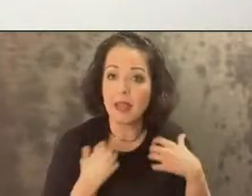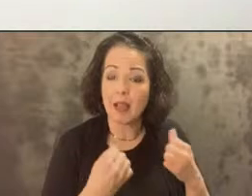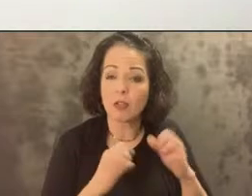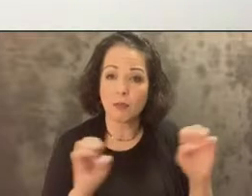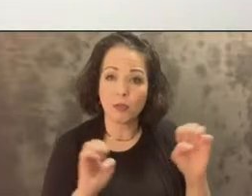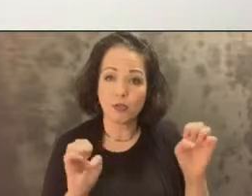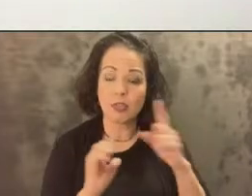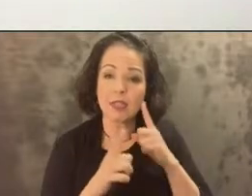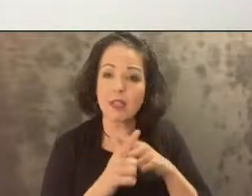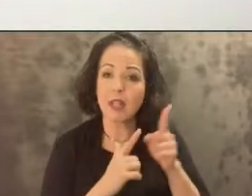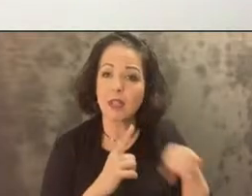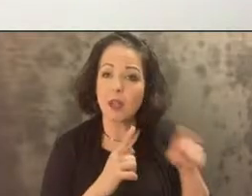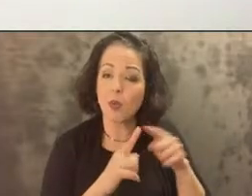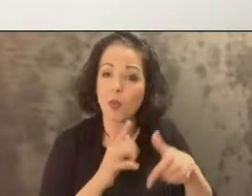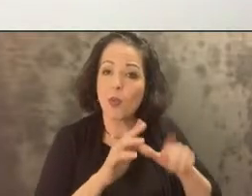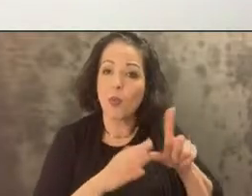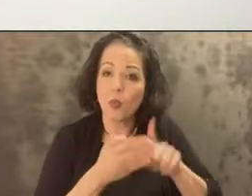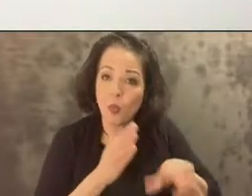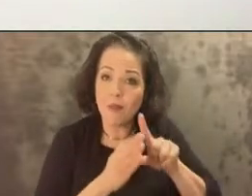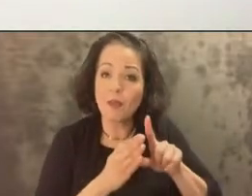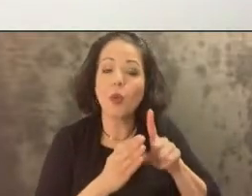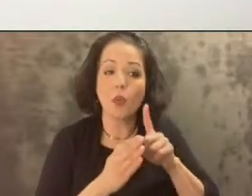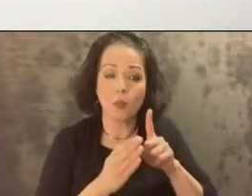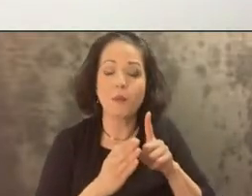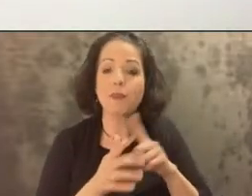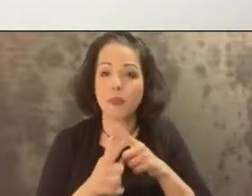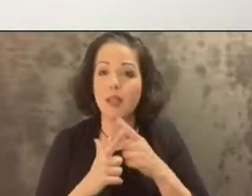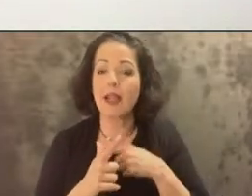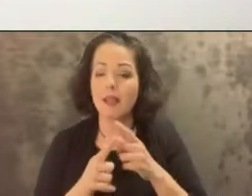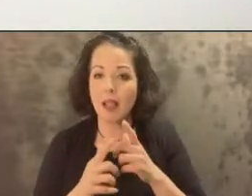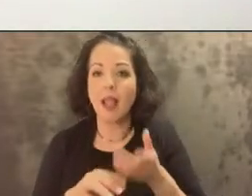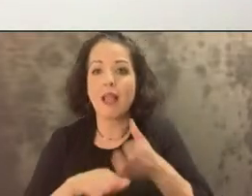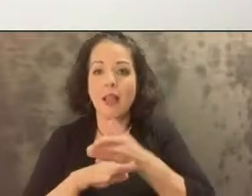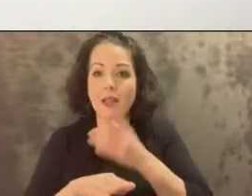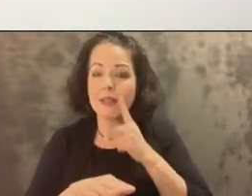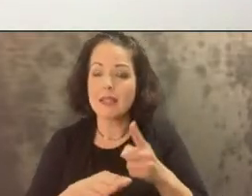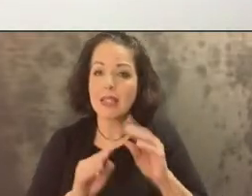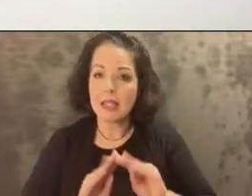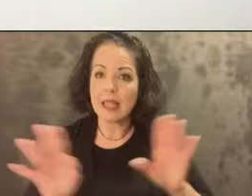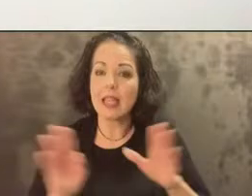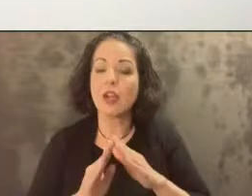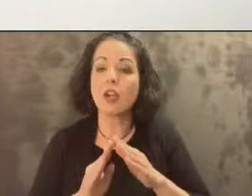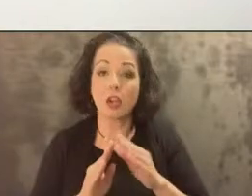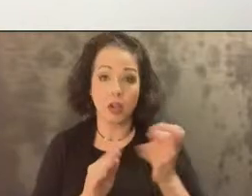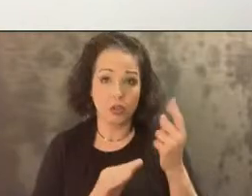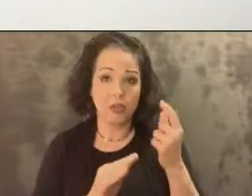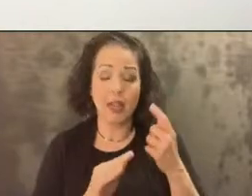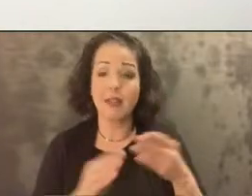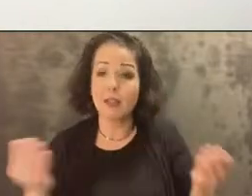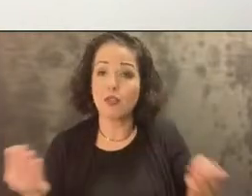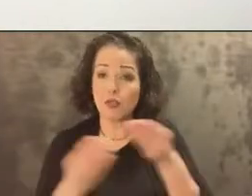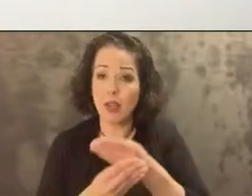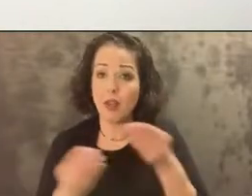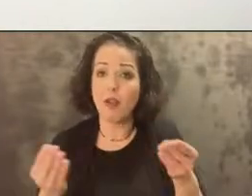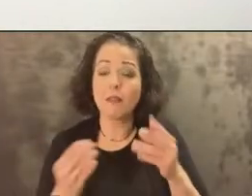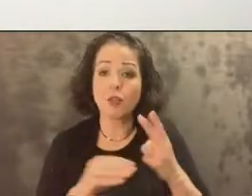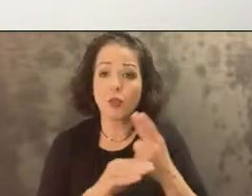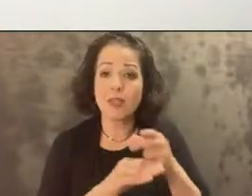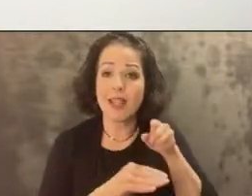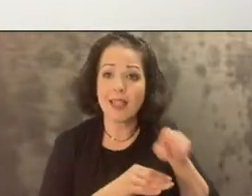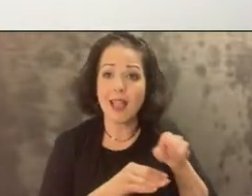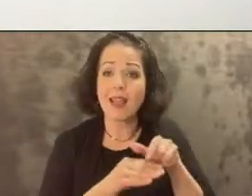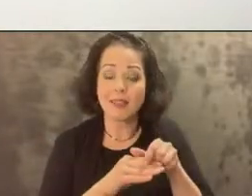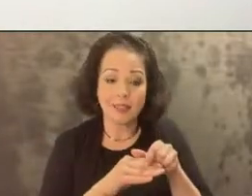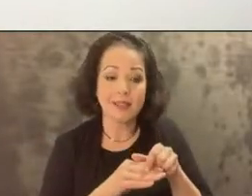found in another review of the literature. And hence, a clear understanding of the different types of trade-offs that can arise in using disadvantage indices is